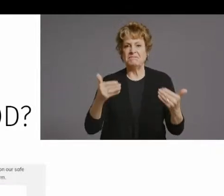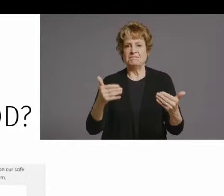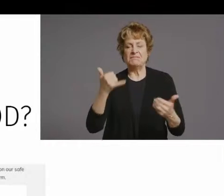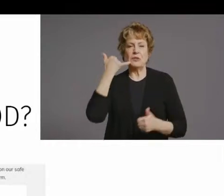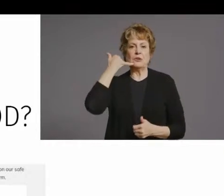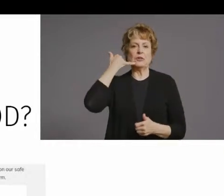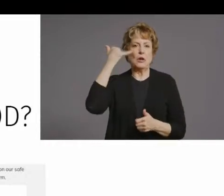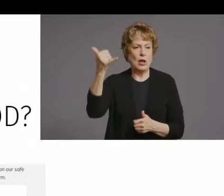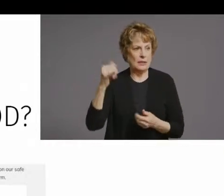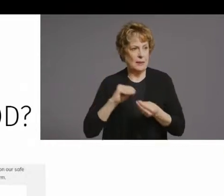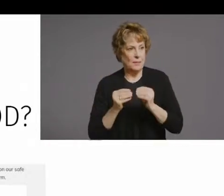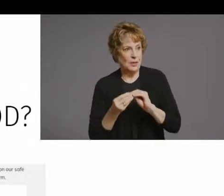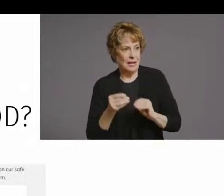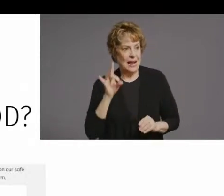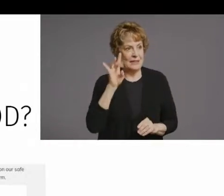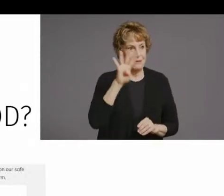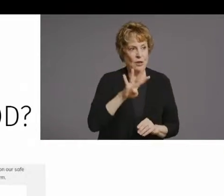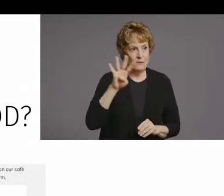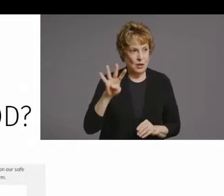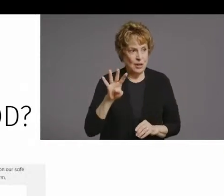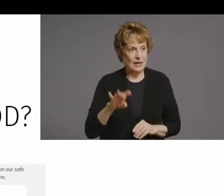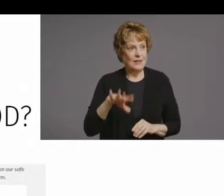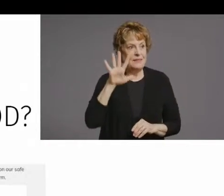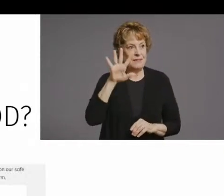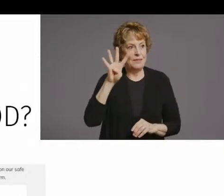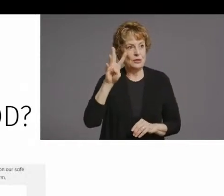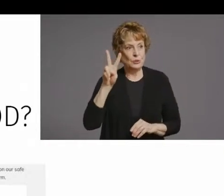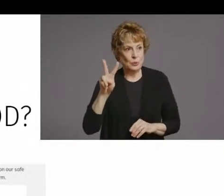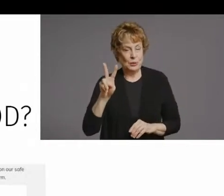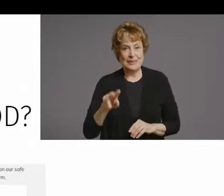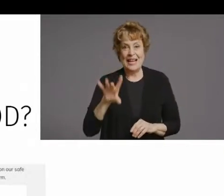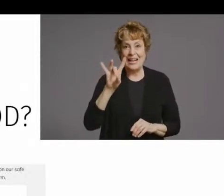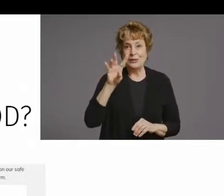them schedule that appointment, they can call